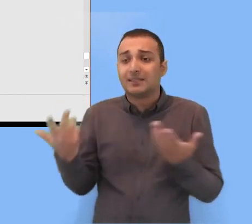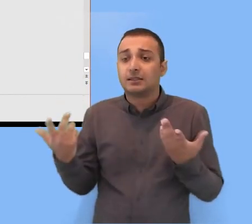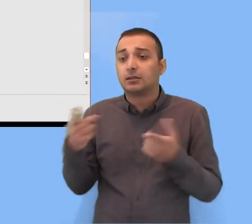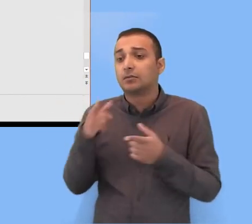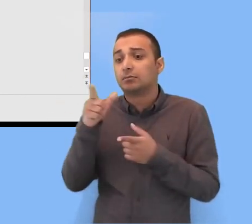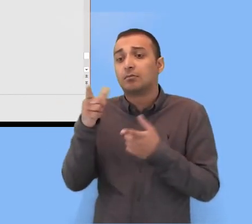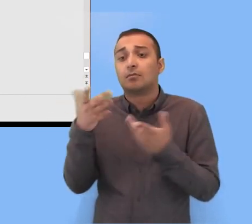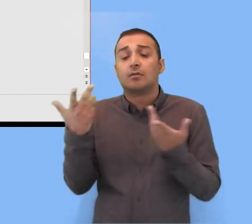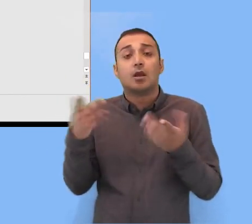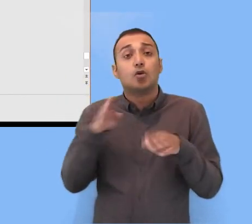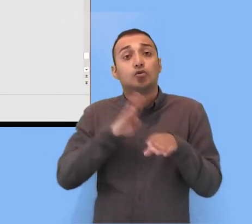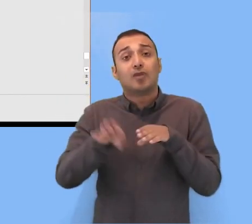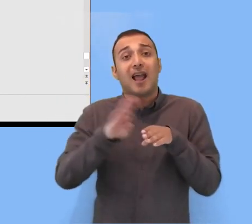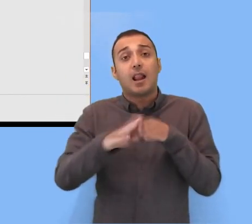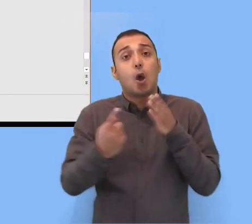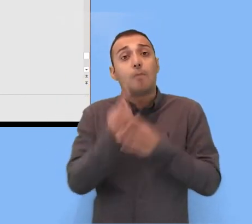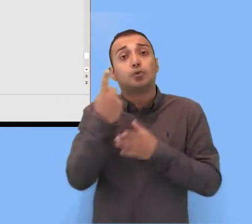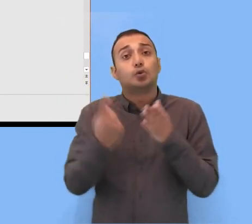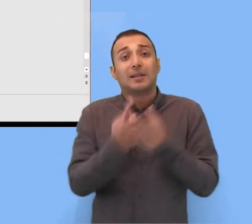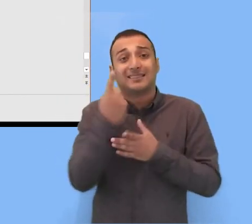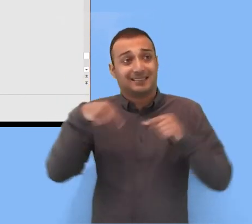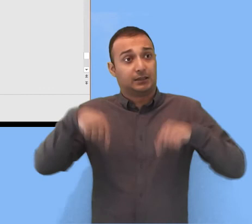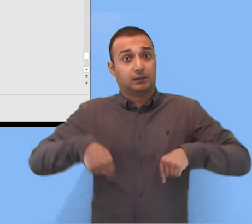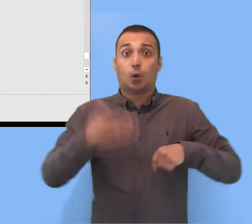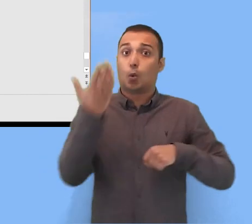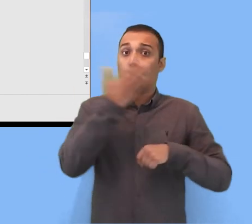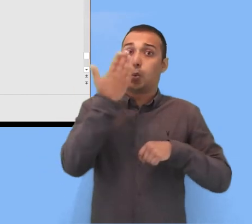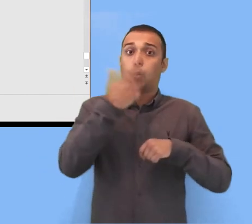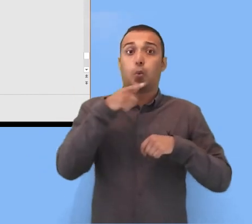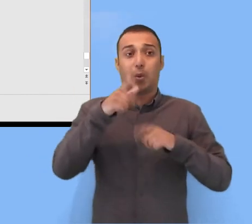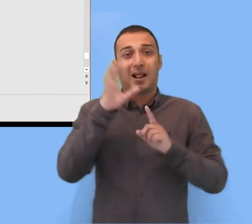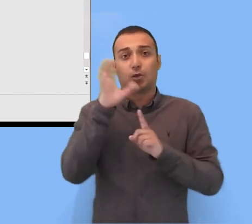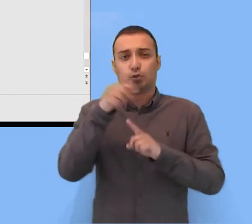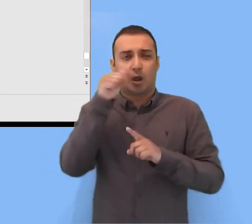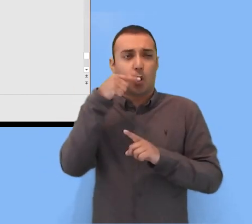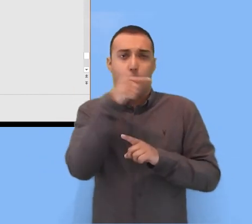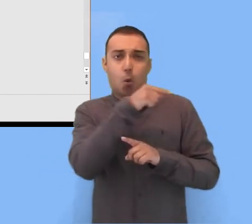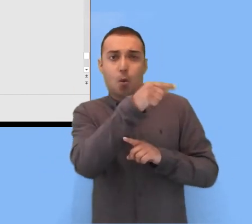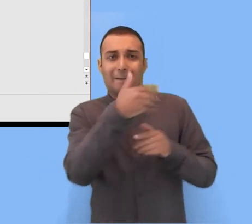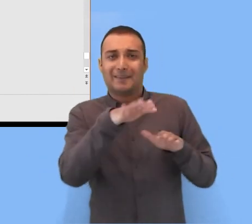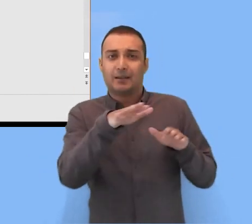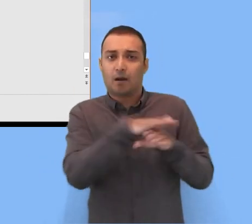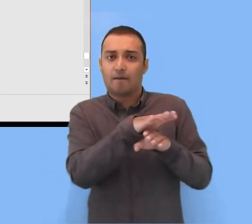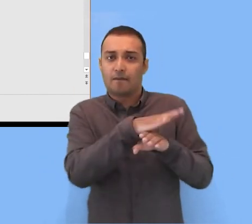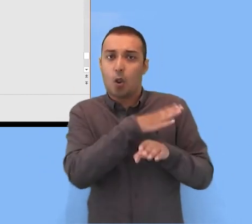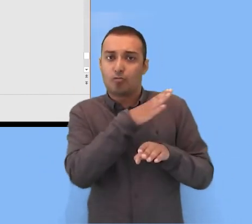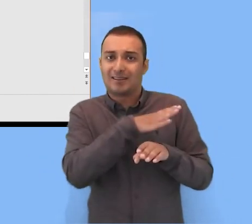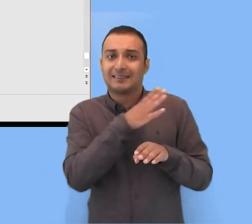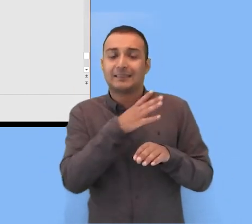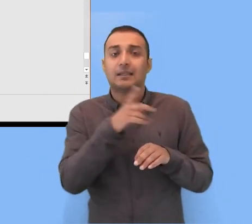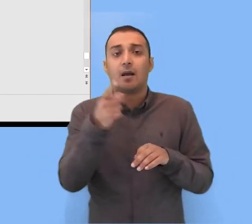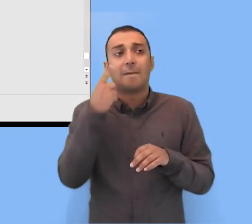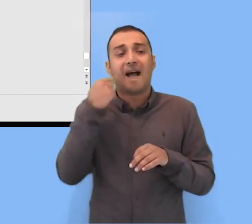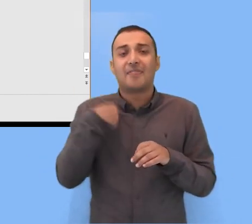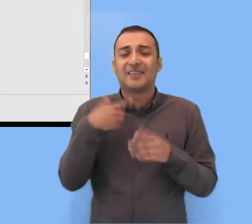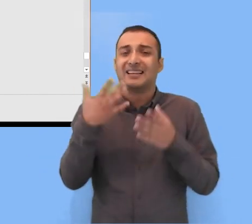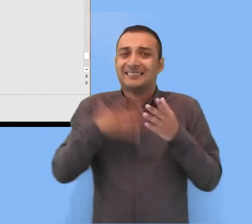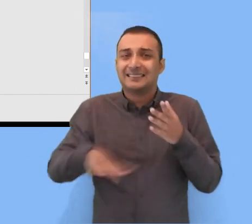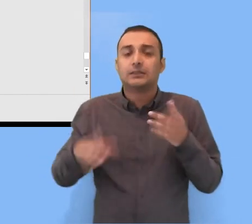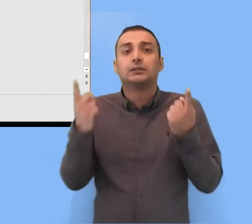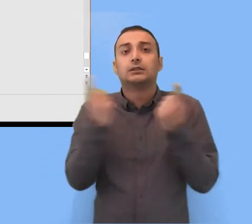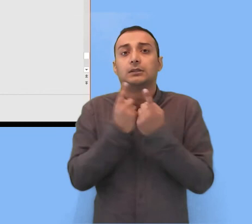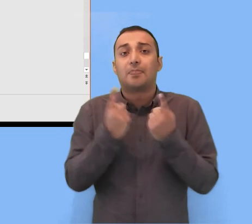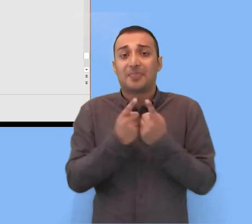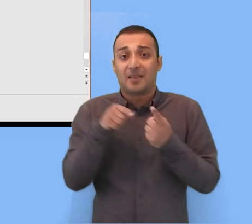Training opportunities on an institutional level, and I know that that's been covered, but I think something where it genuinely does speak to the needs of